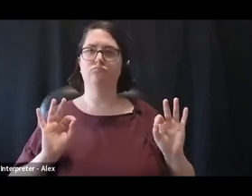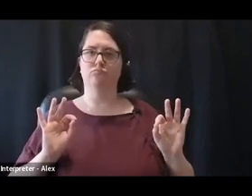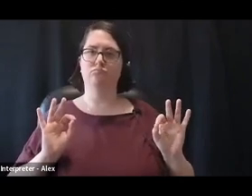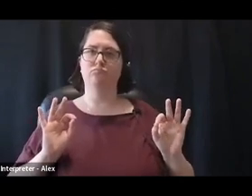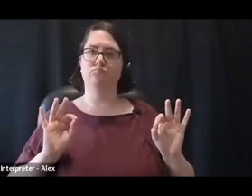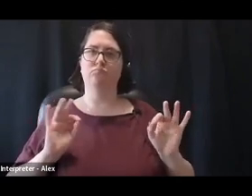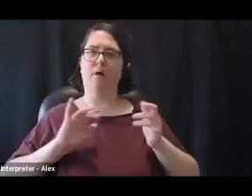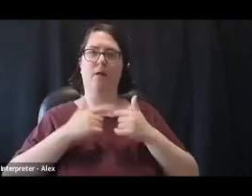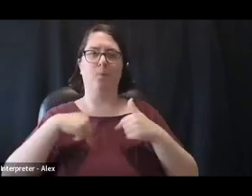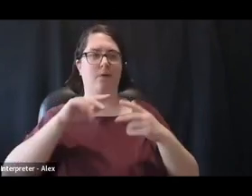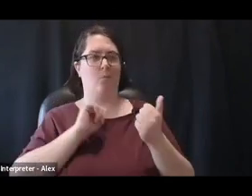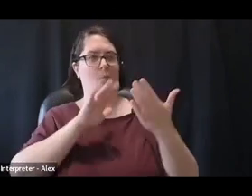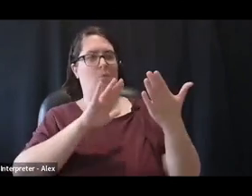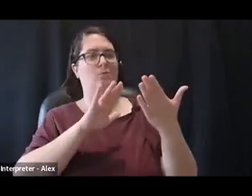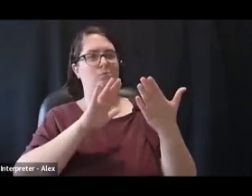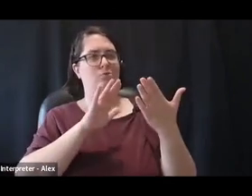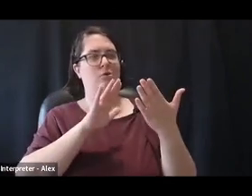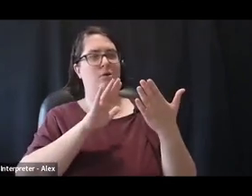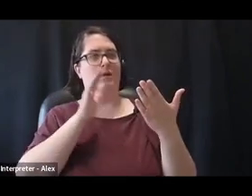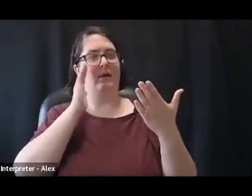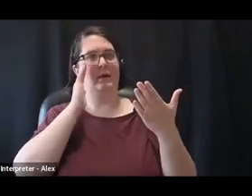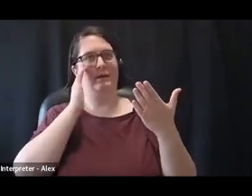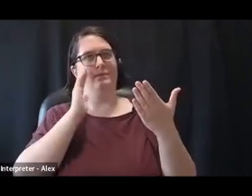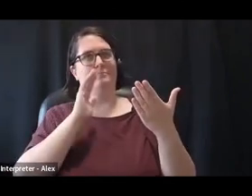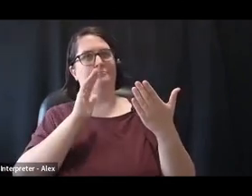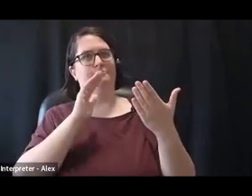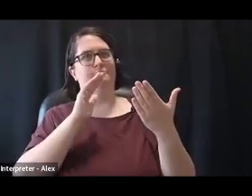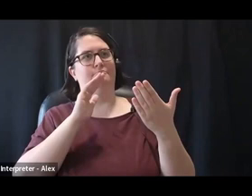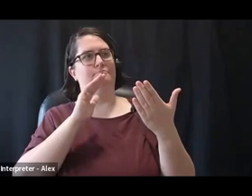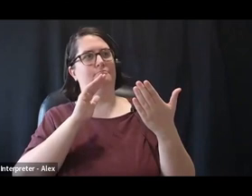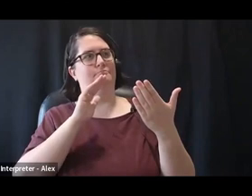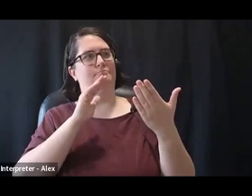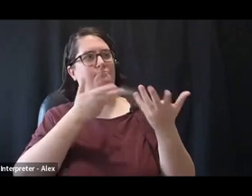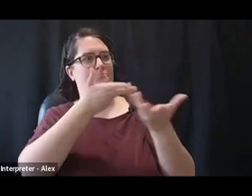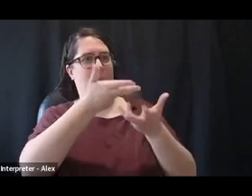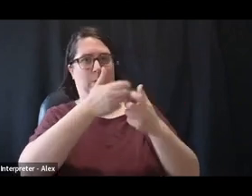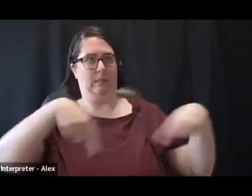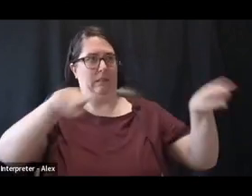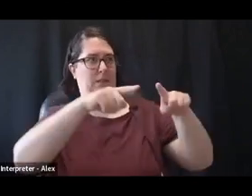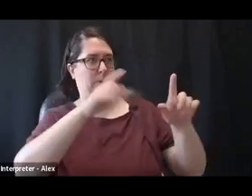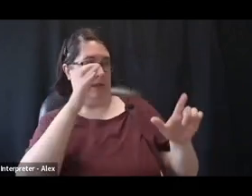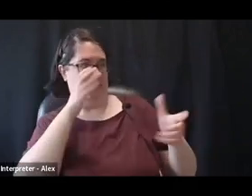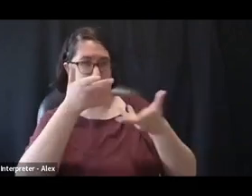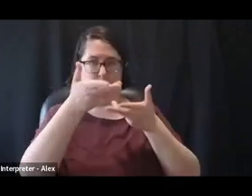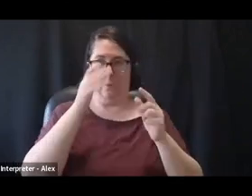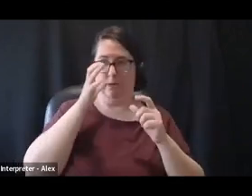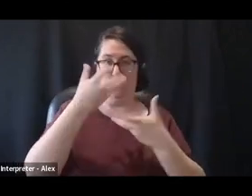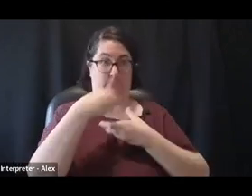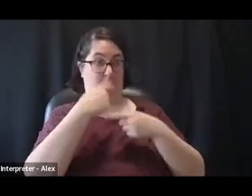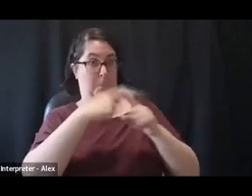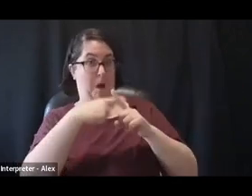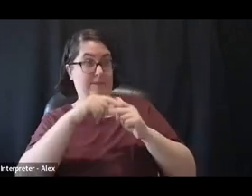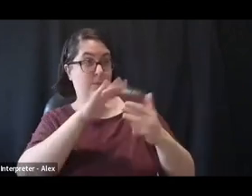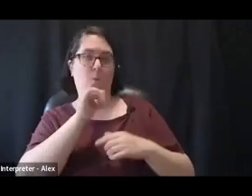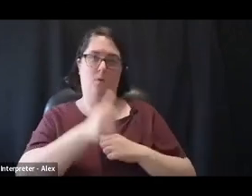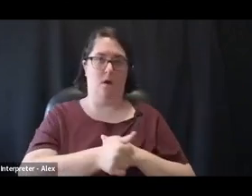approach how we are listening and receiving stories in a good way. Mm-hmm. So I think when